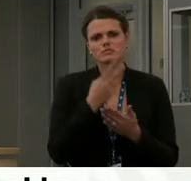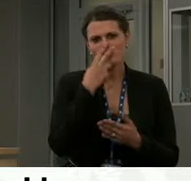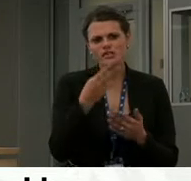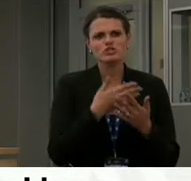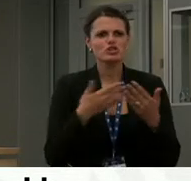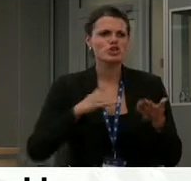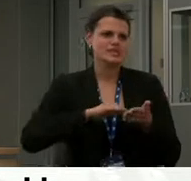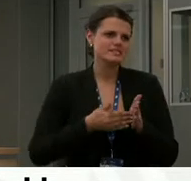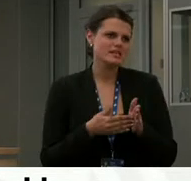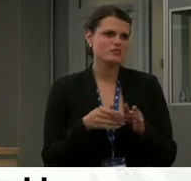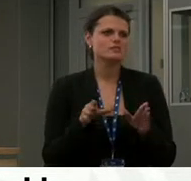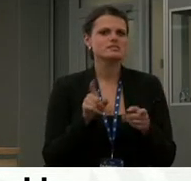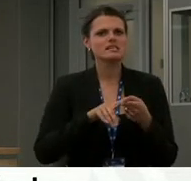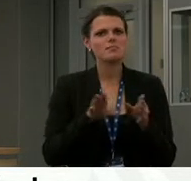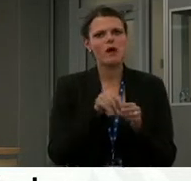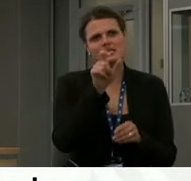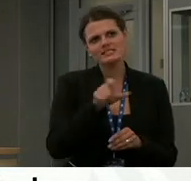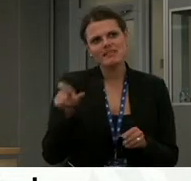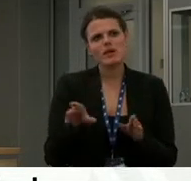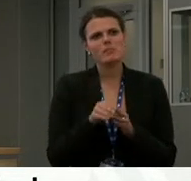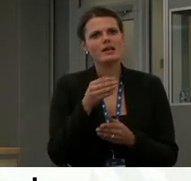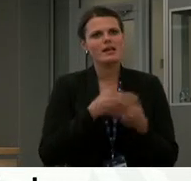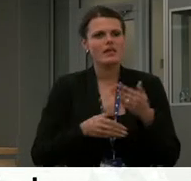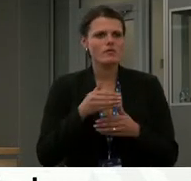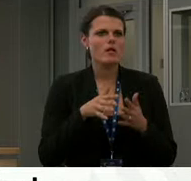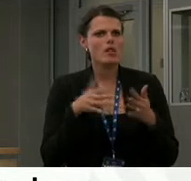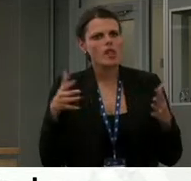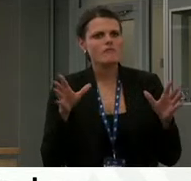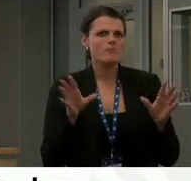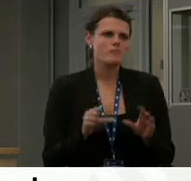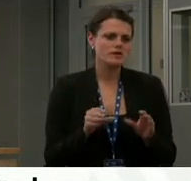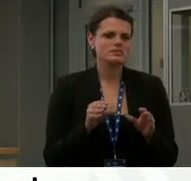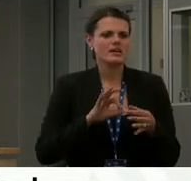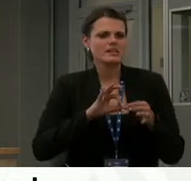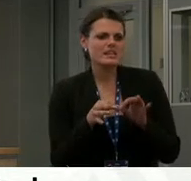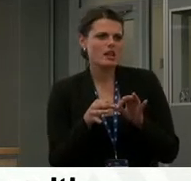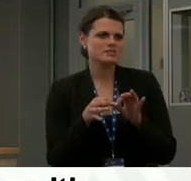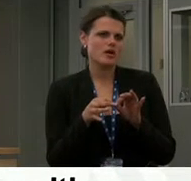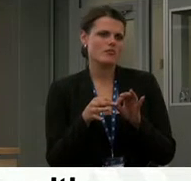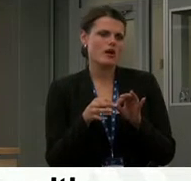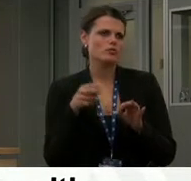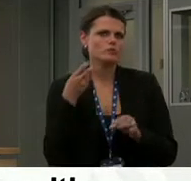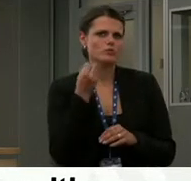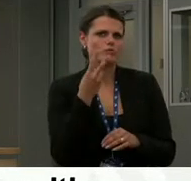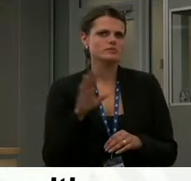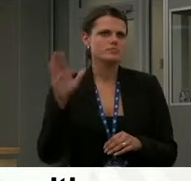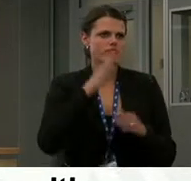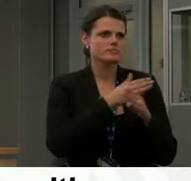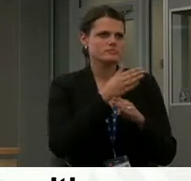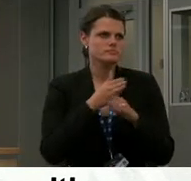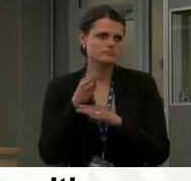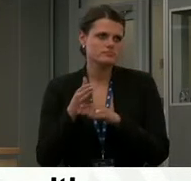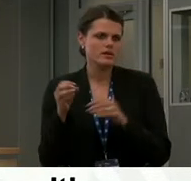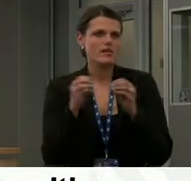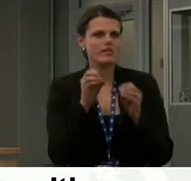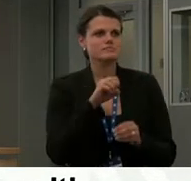the situation of persons with disabilities in greater or lesser detail in 12 country visits so far,